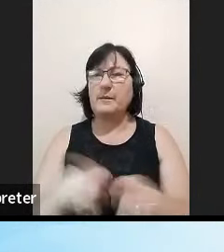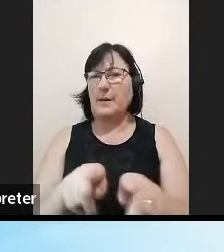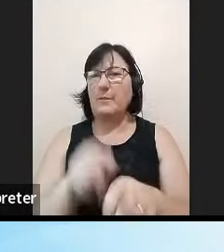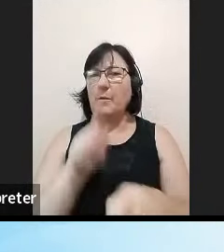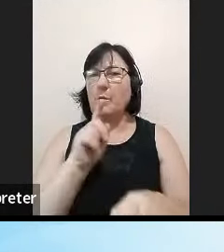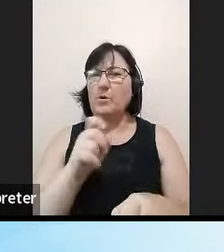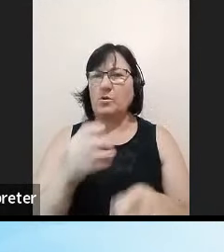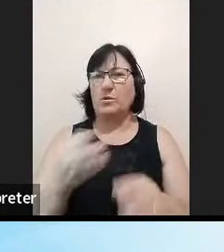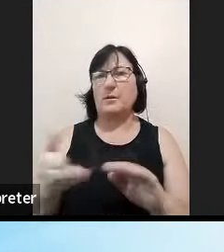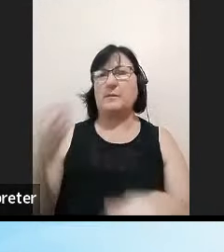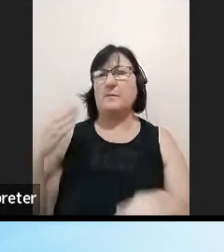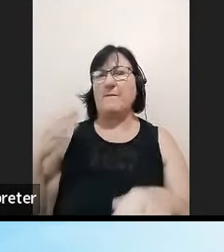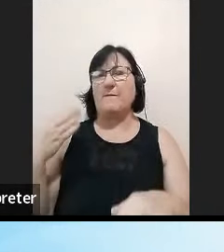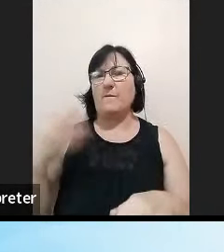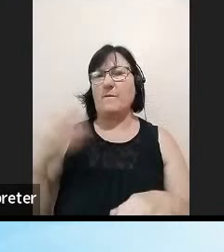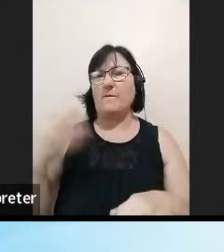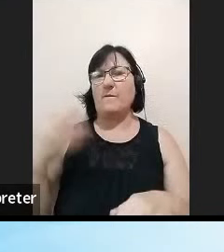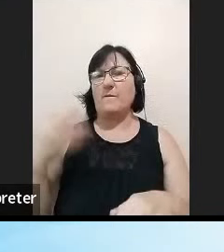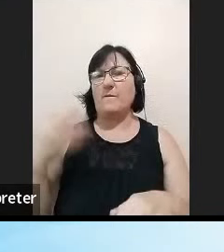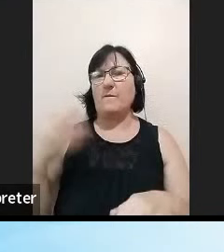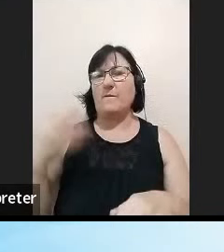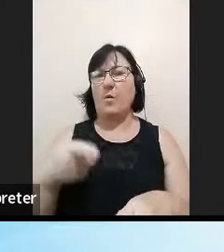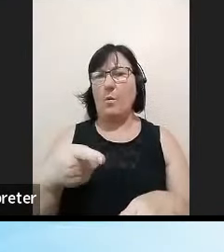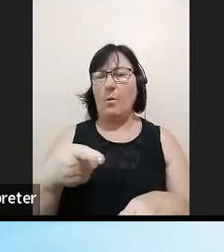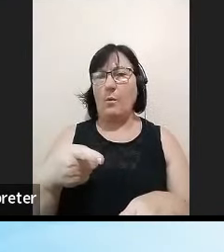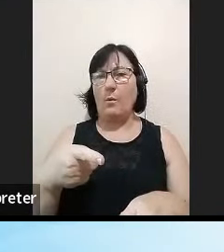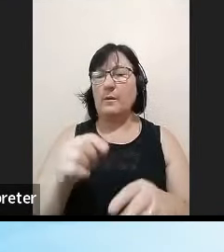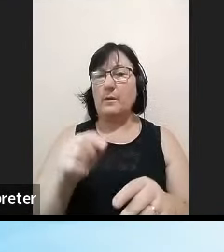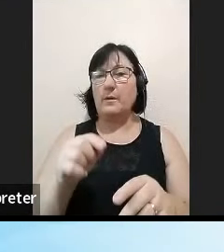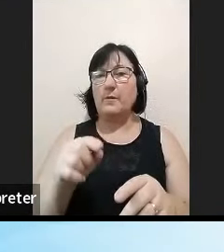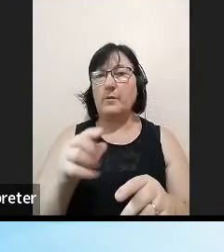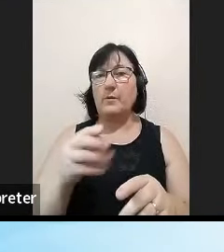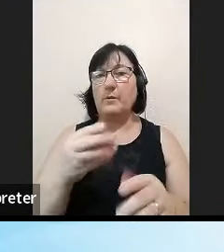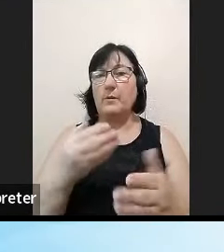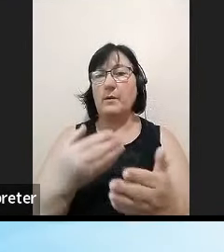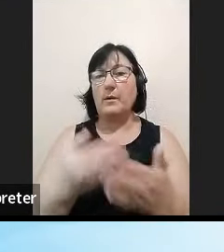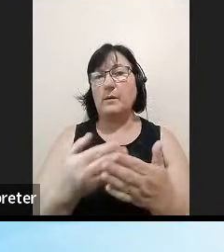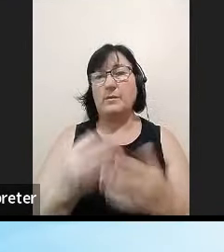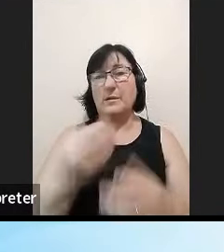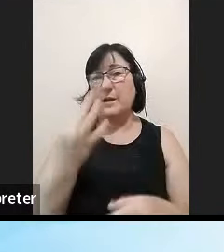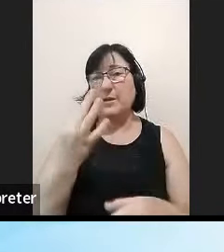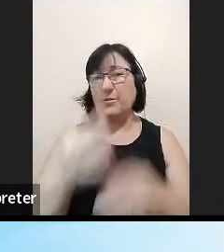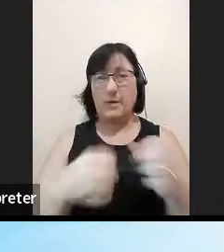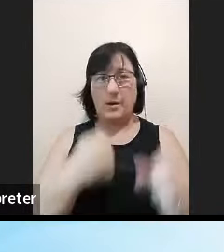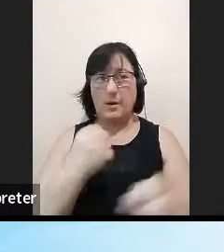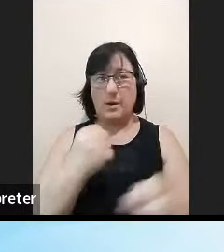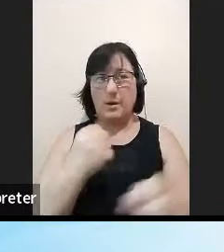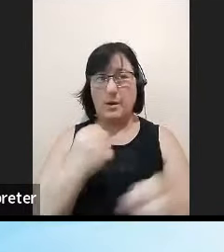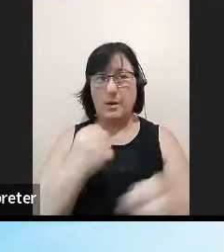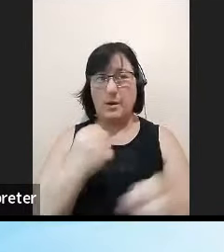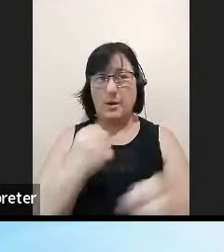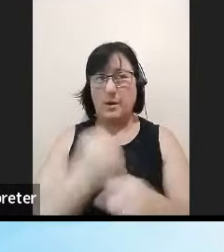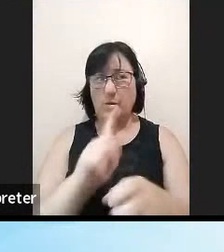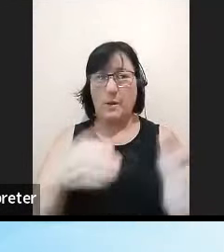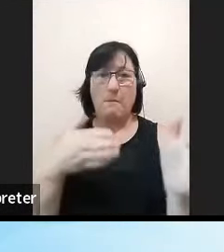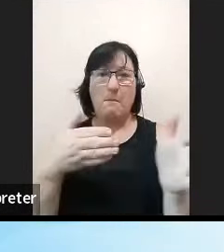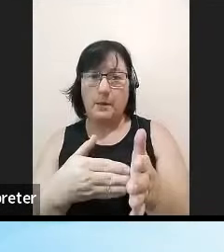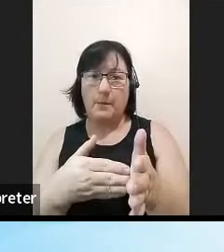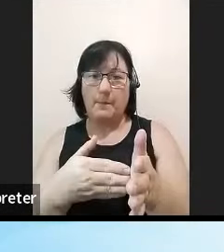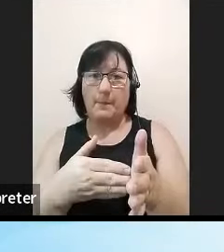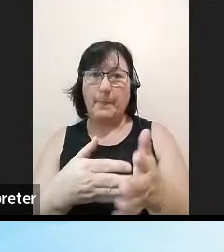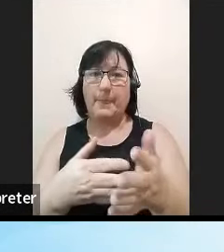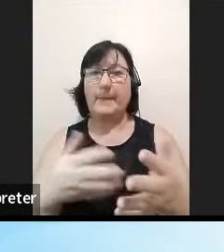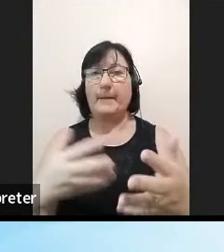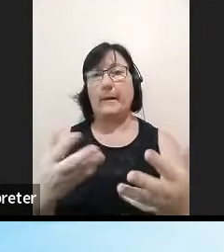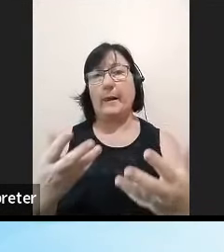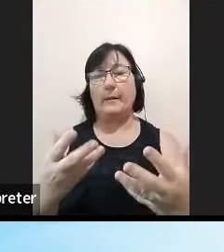you can just take care of this question to say, is the 3 years not a barrier? And in dealing with that,